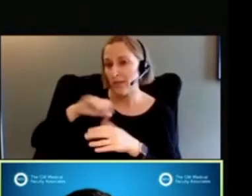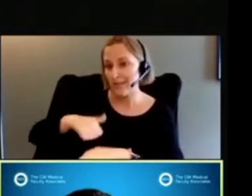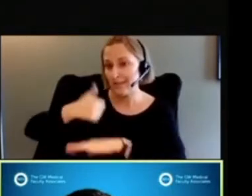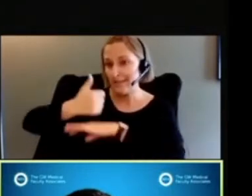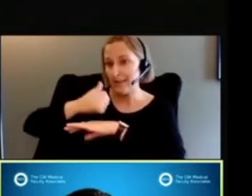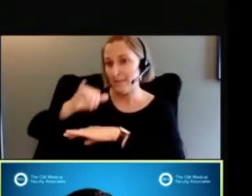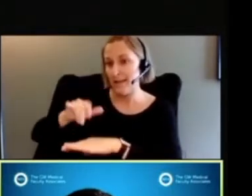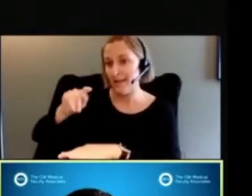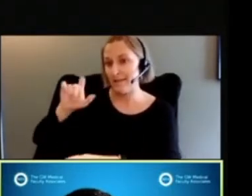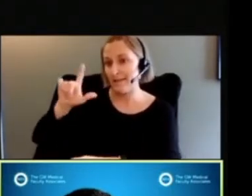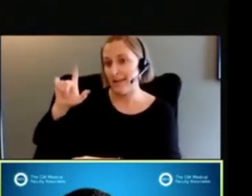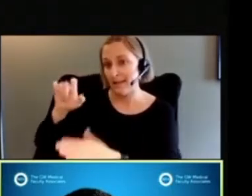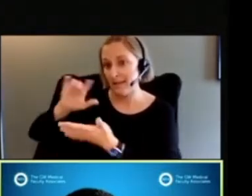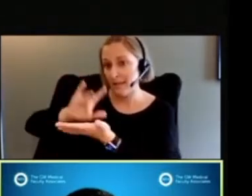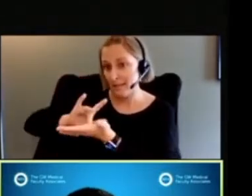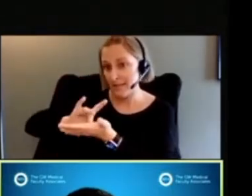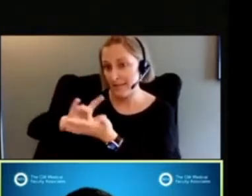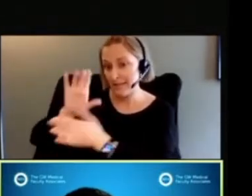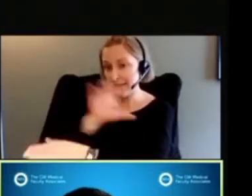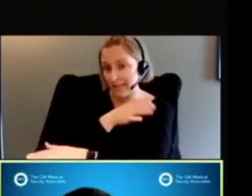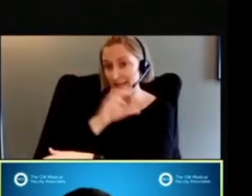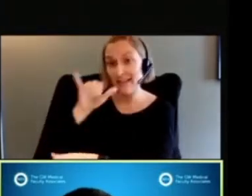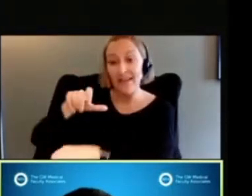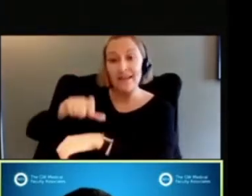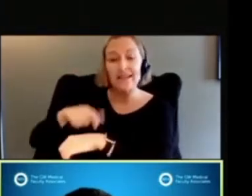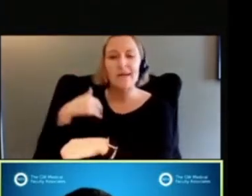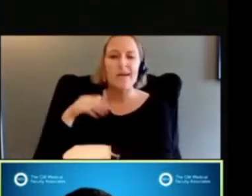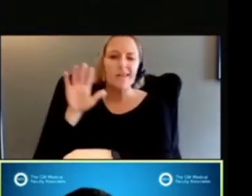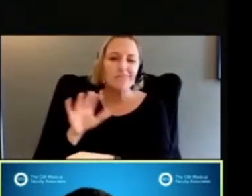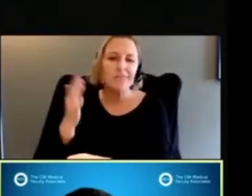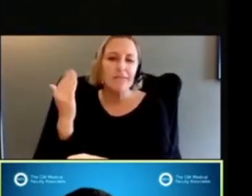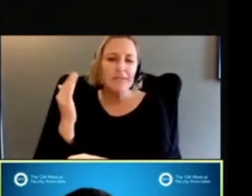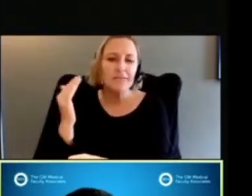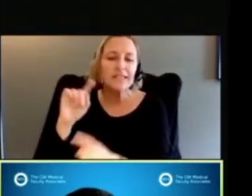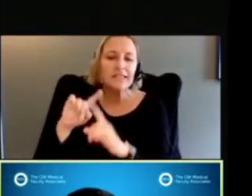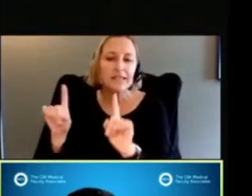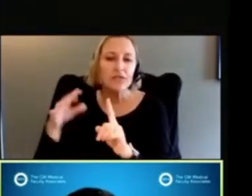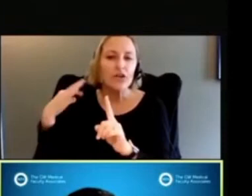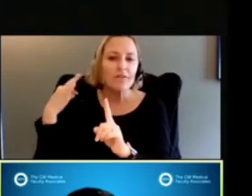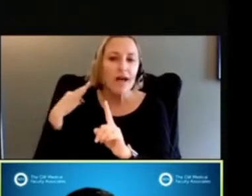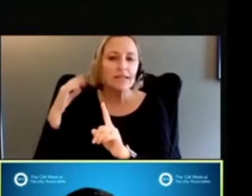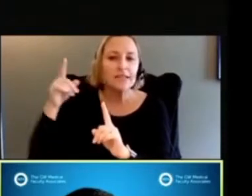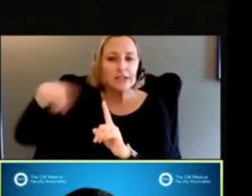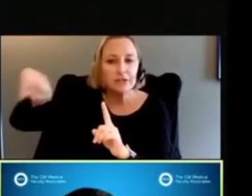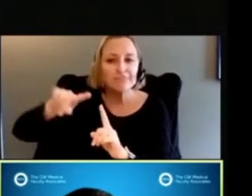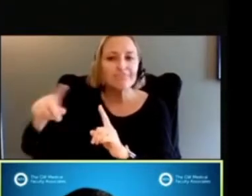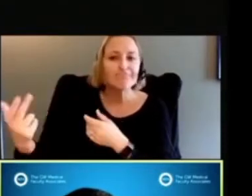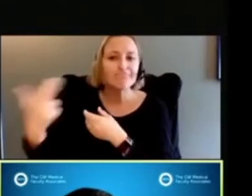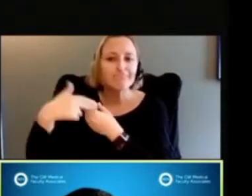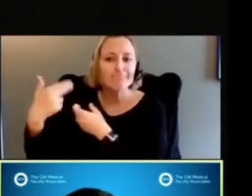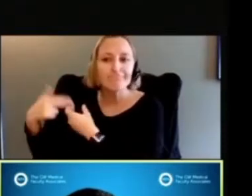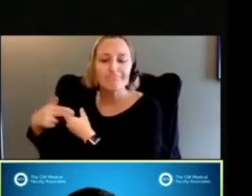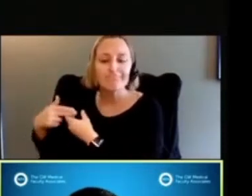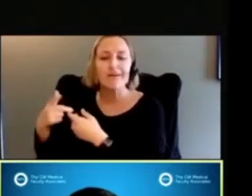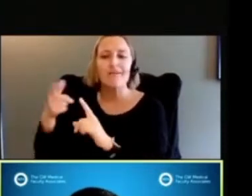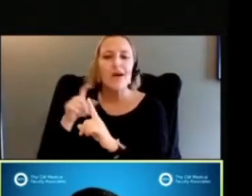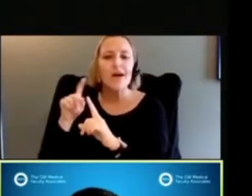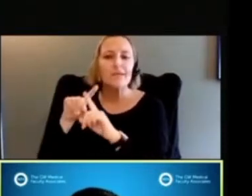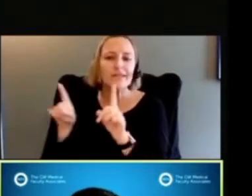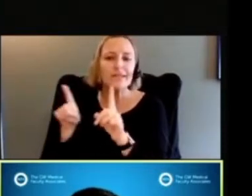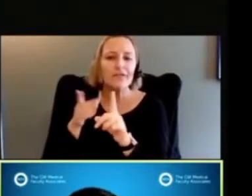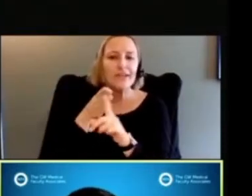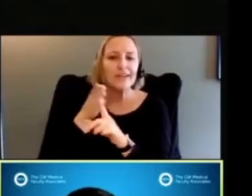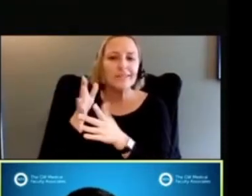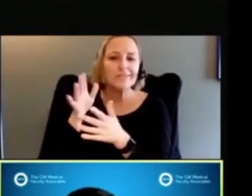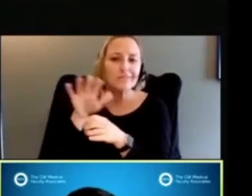point recruited about 15 community volunteers who came from really all walks of life within the community. Many of them were